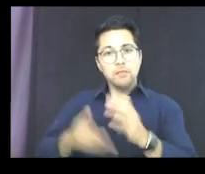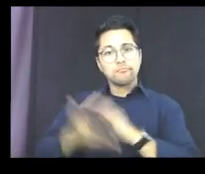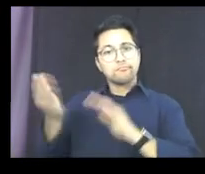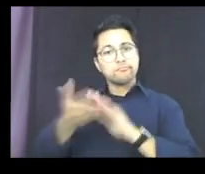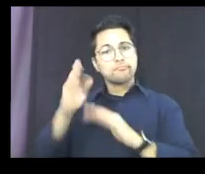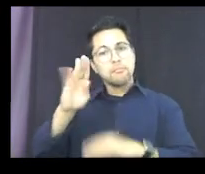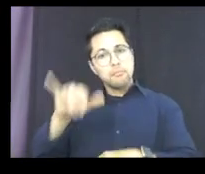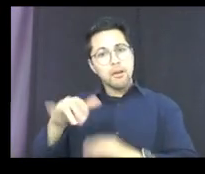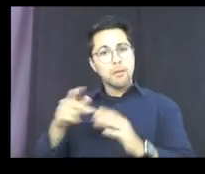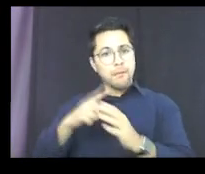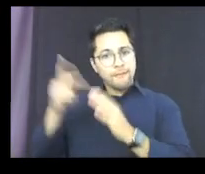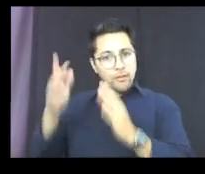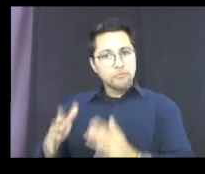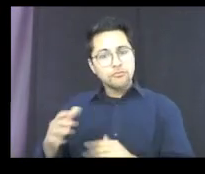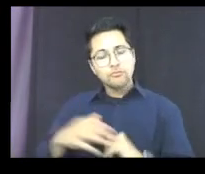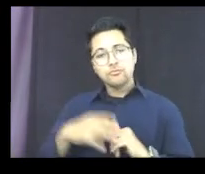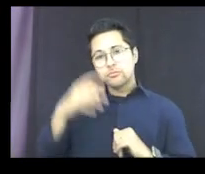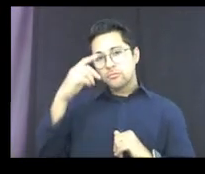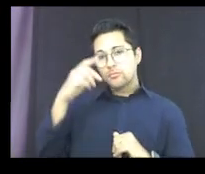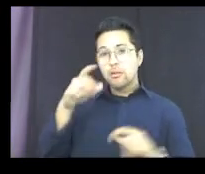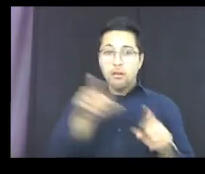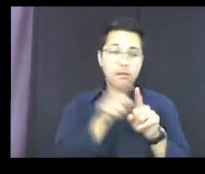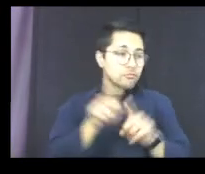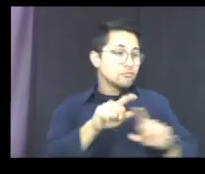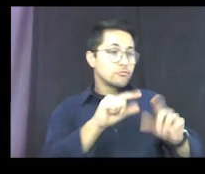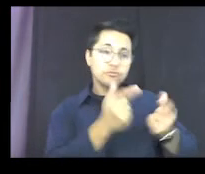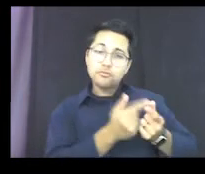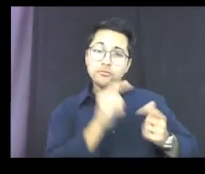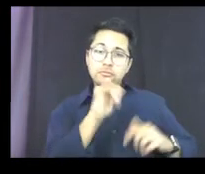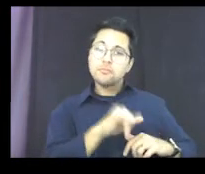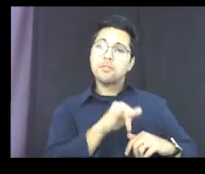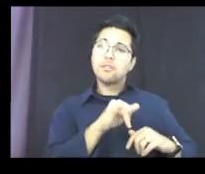professionals that are support groups, and groups that are